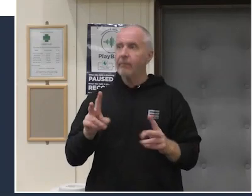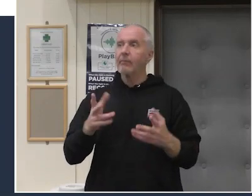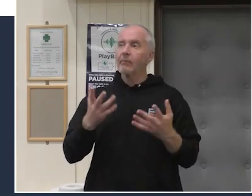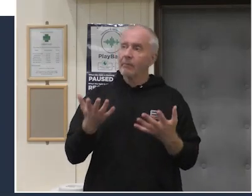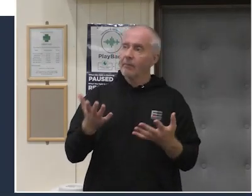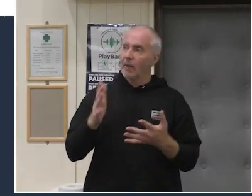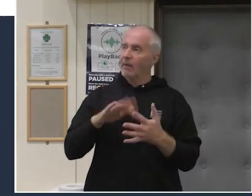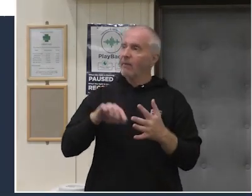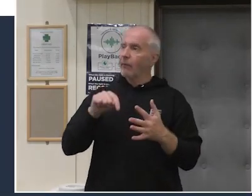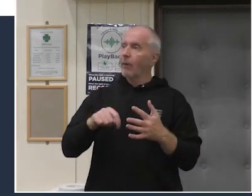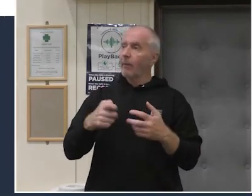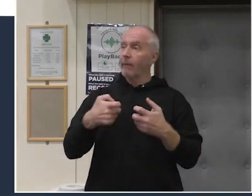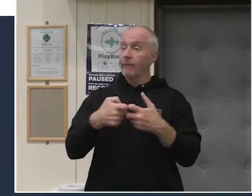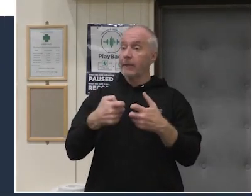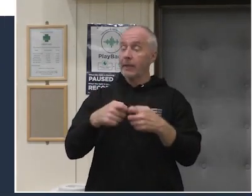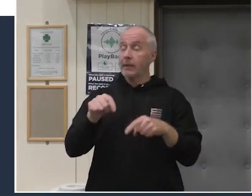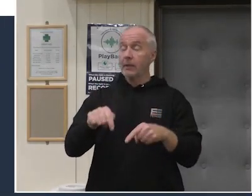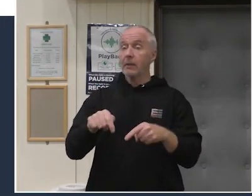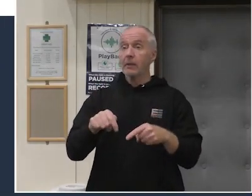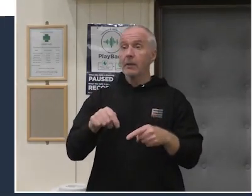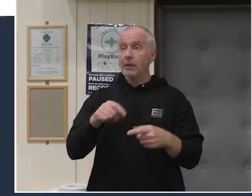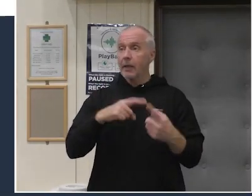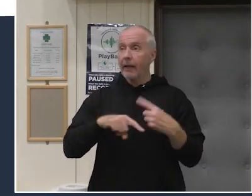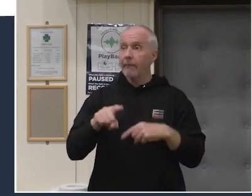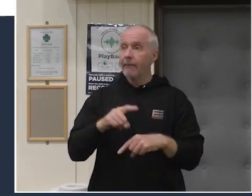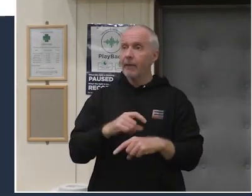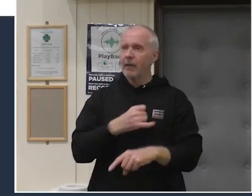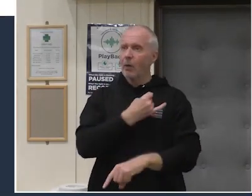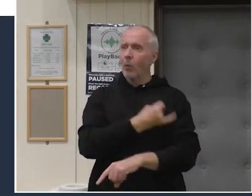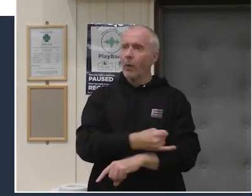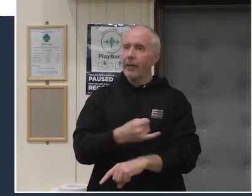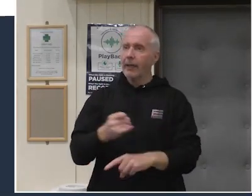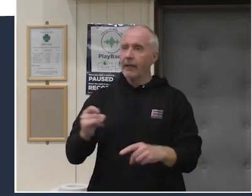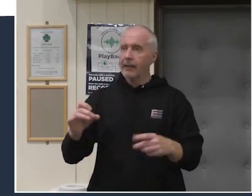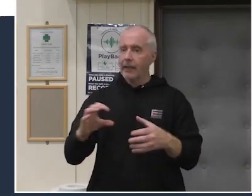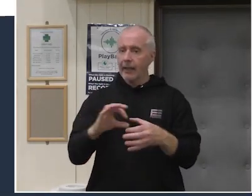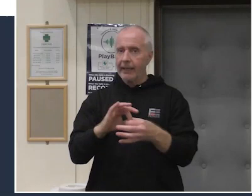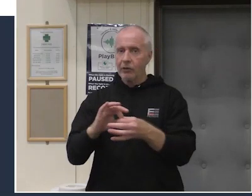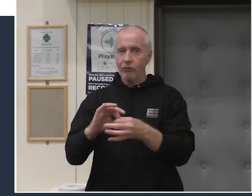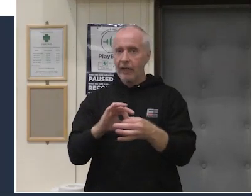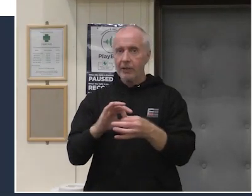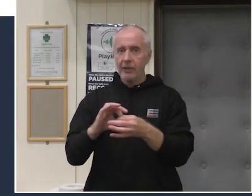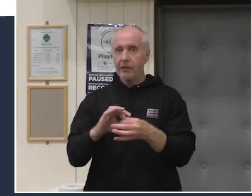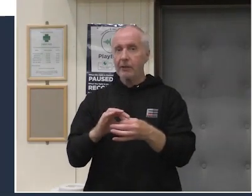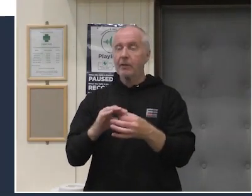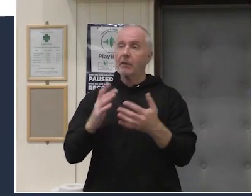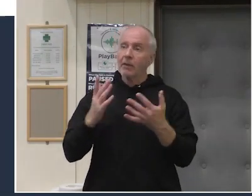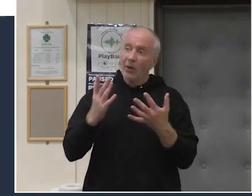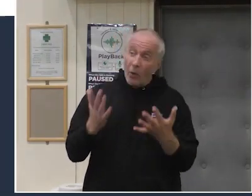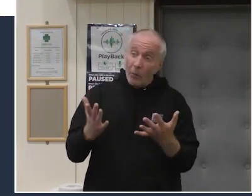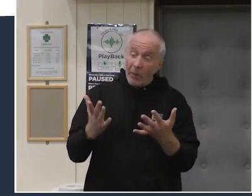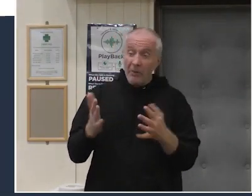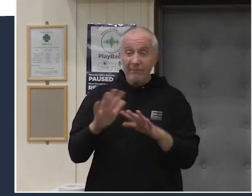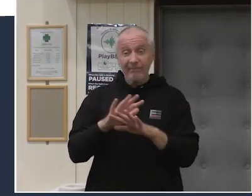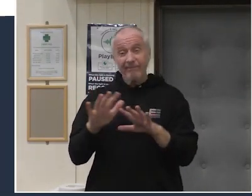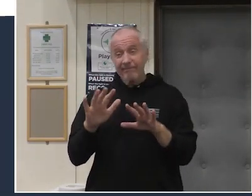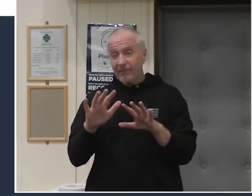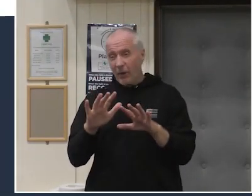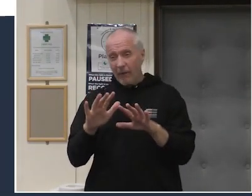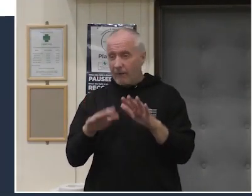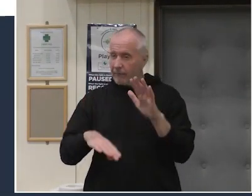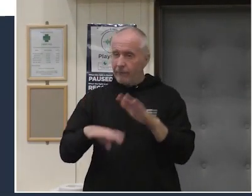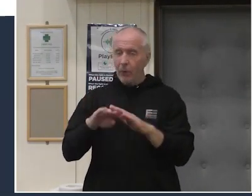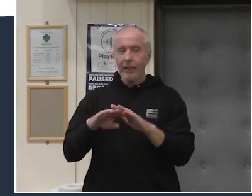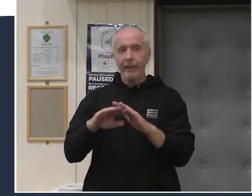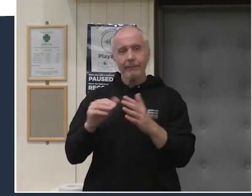physics is that under weak interactions, these are almost but not quite conserved, and that's absolutely fine.